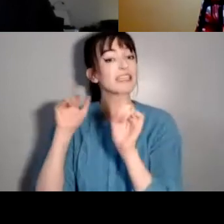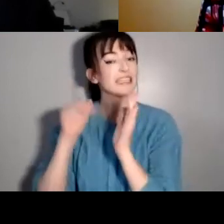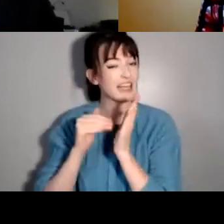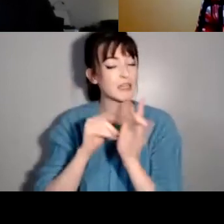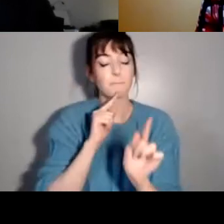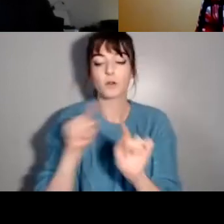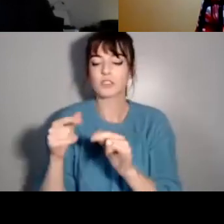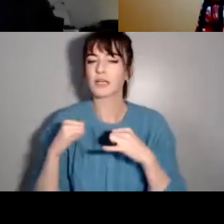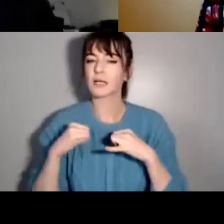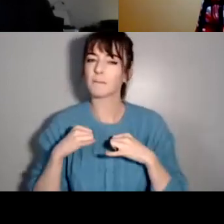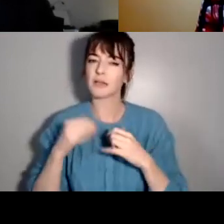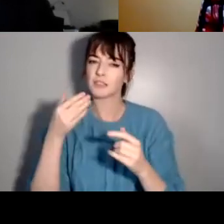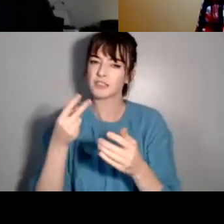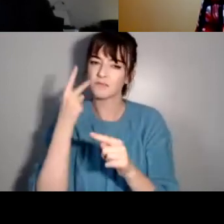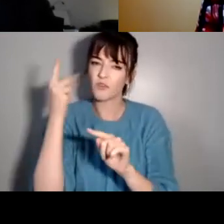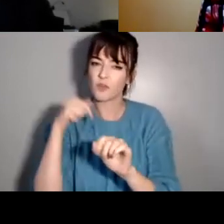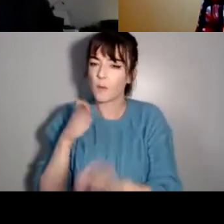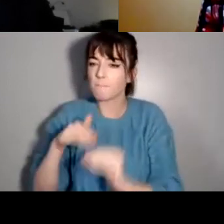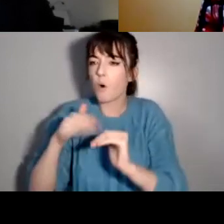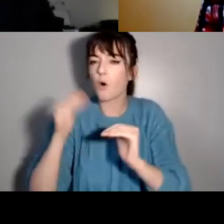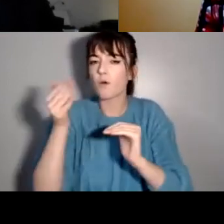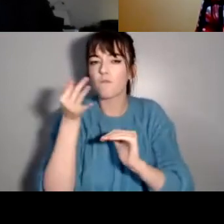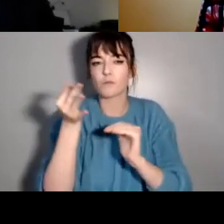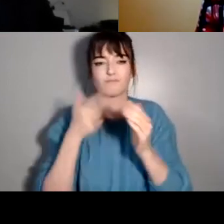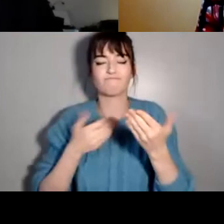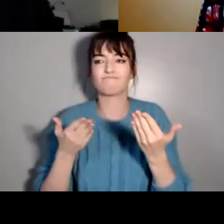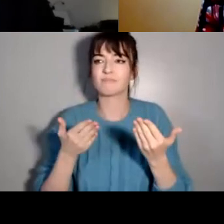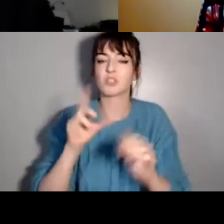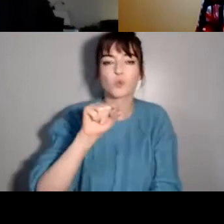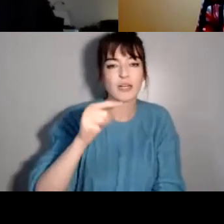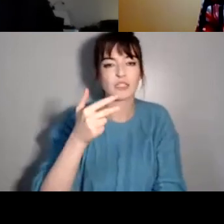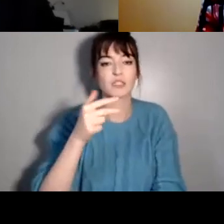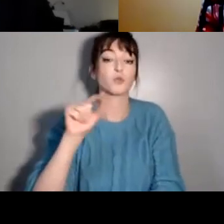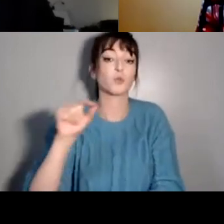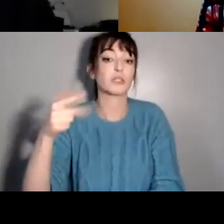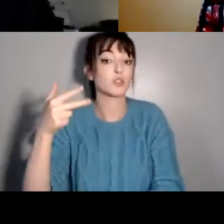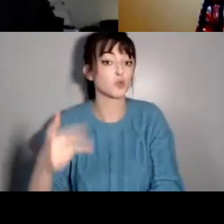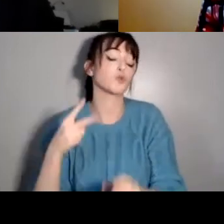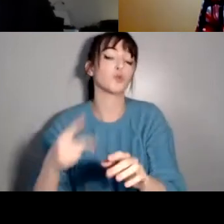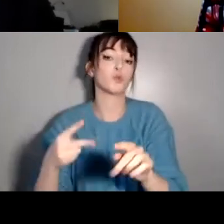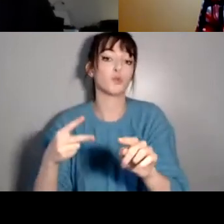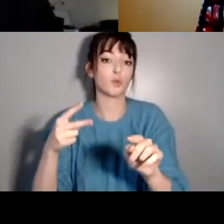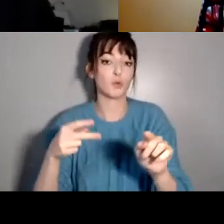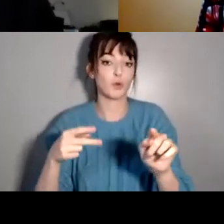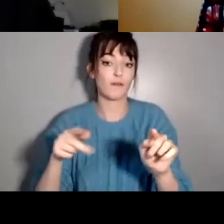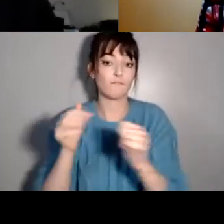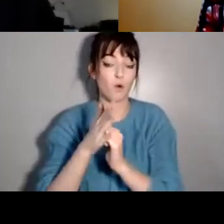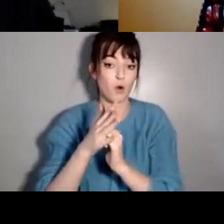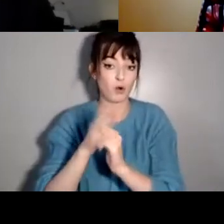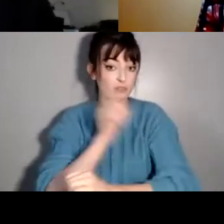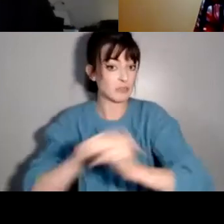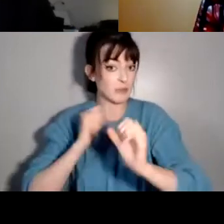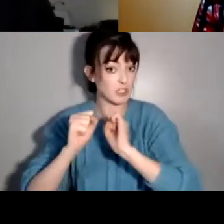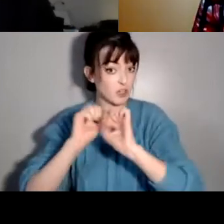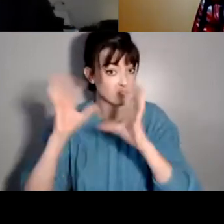out to 2032 for disability services as a whole. One notable difference is that the capacity review includes,